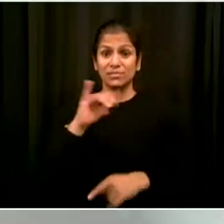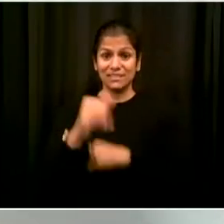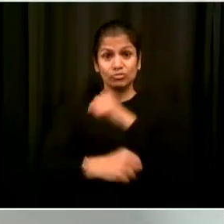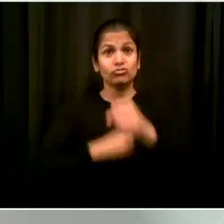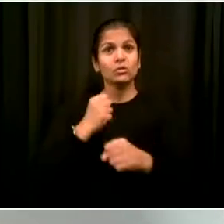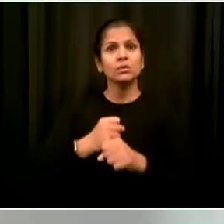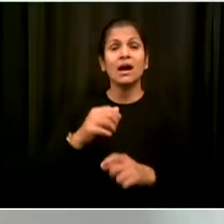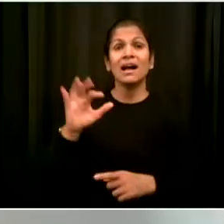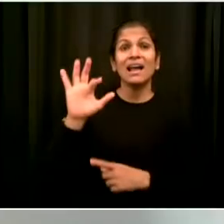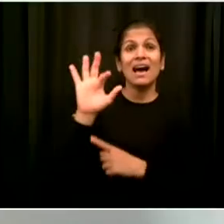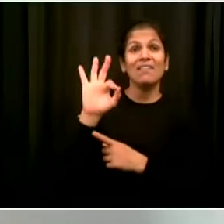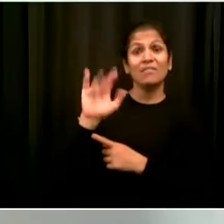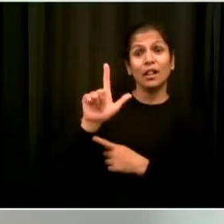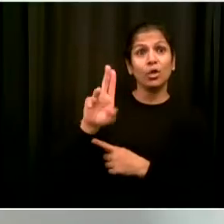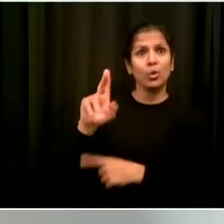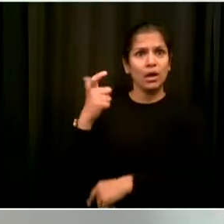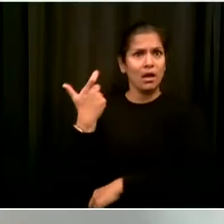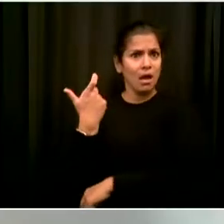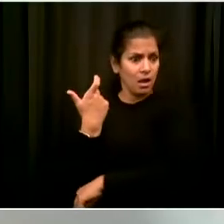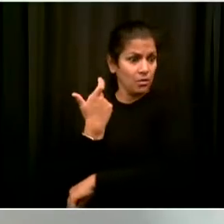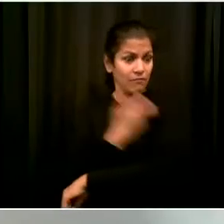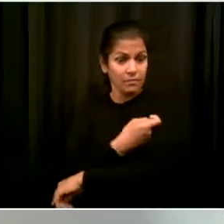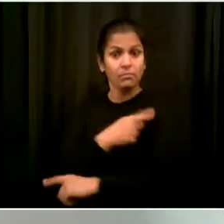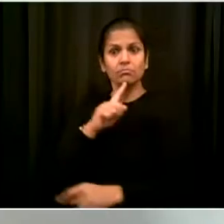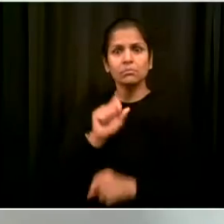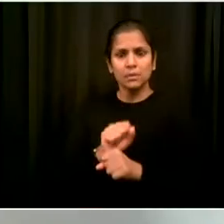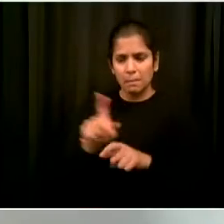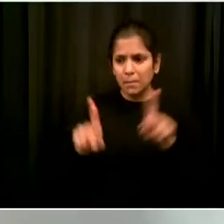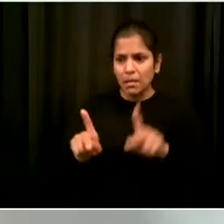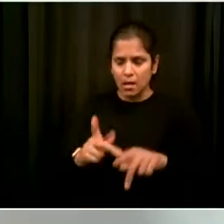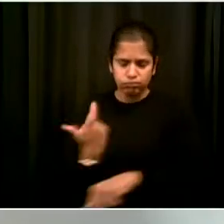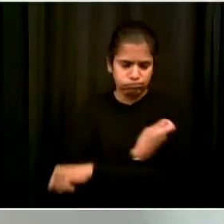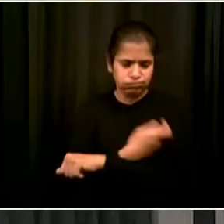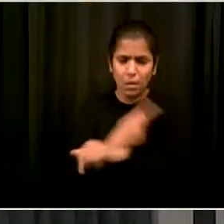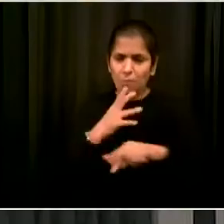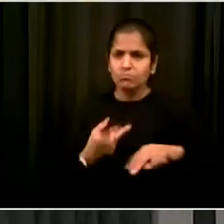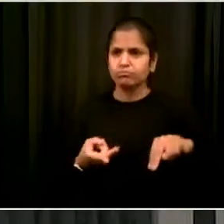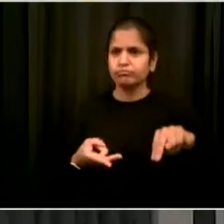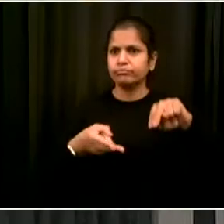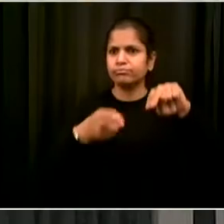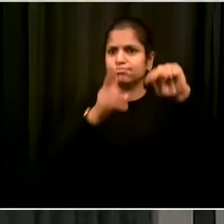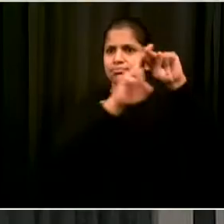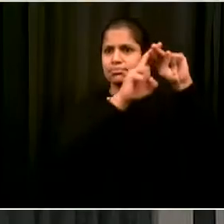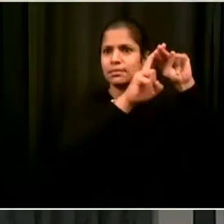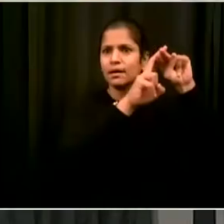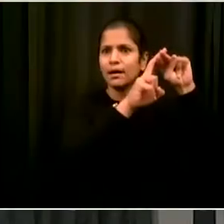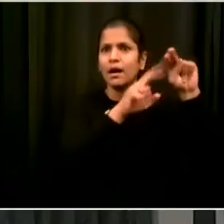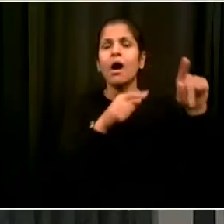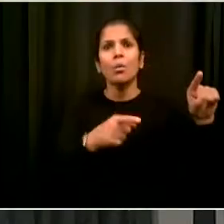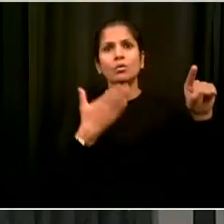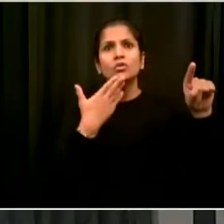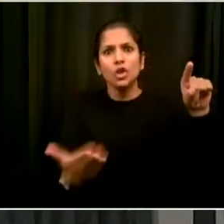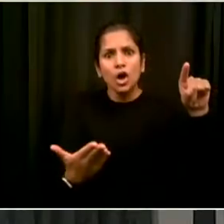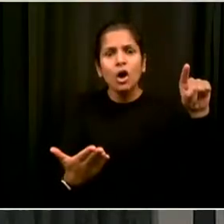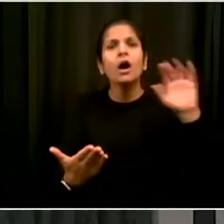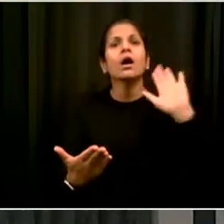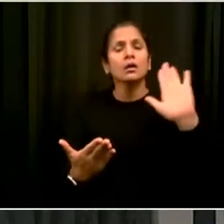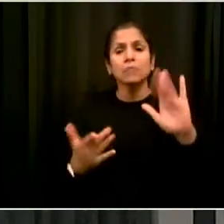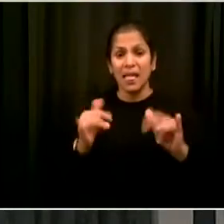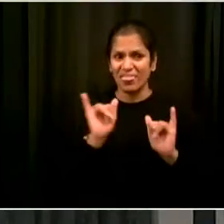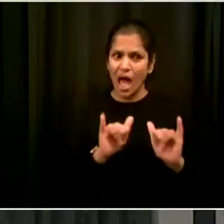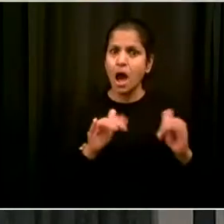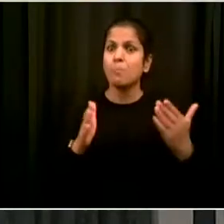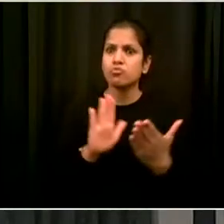vaccine acceptance rates around the country for the routine vaccinations. As I said, I'm going to turn to Dr. Easterling and Dr. Katz. I